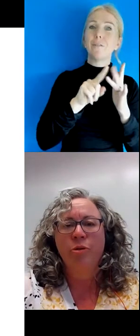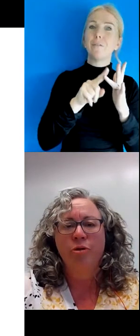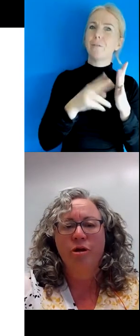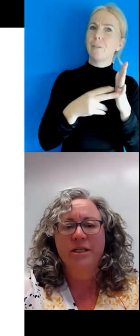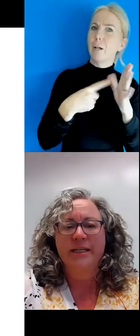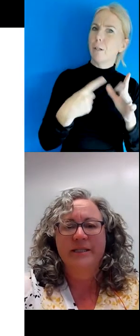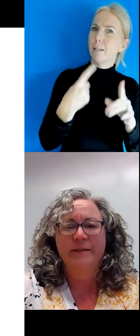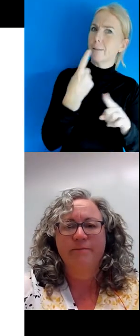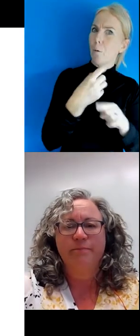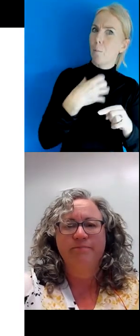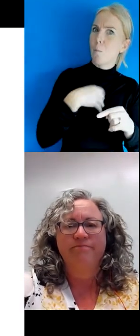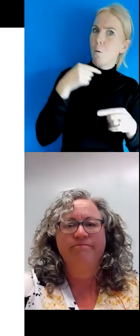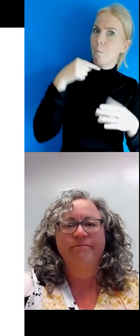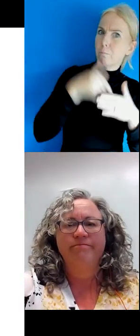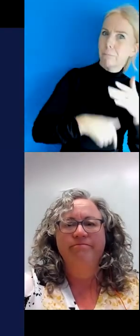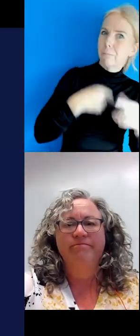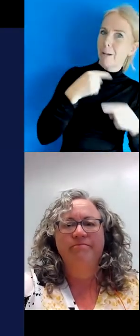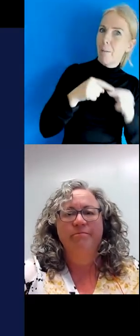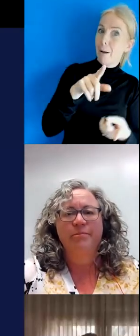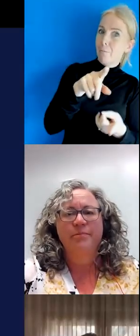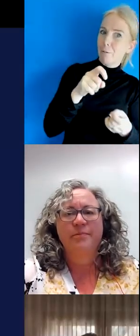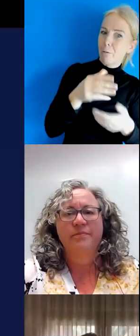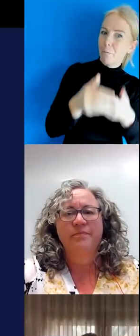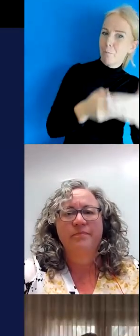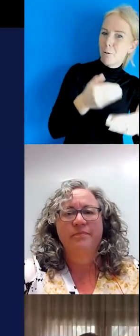the recruitment process.